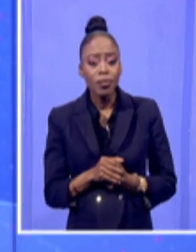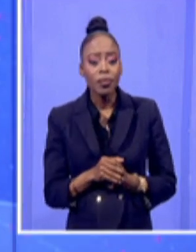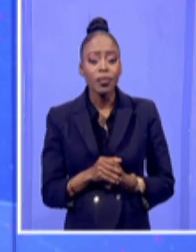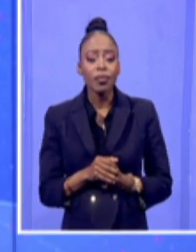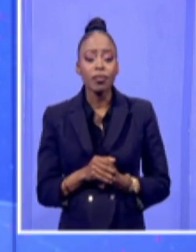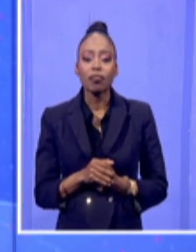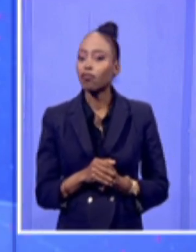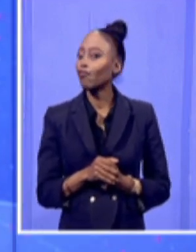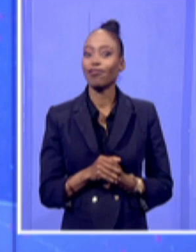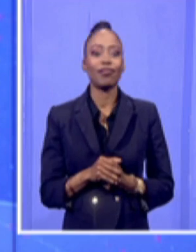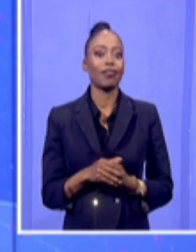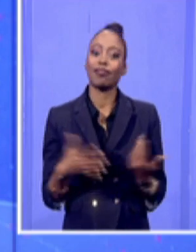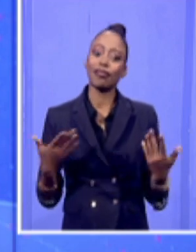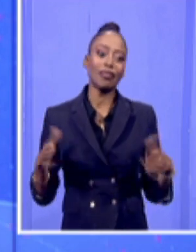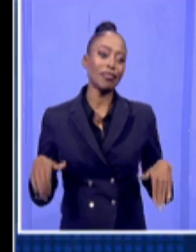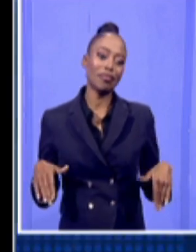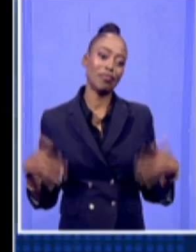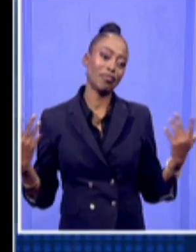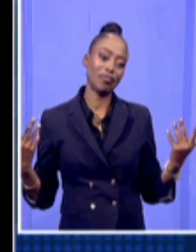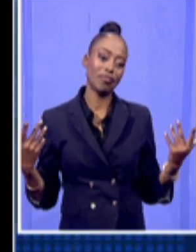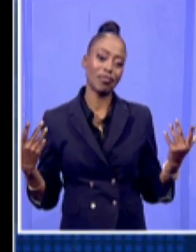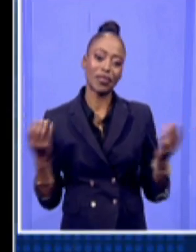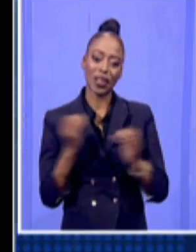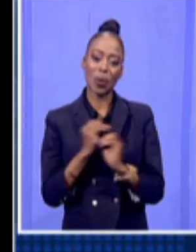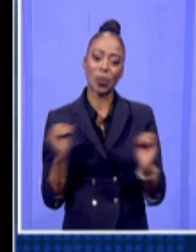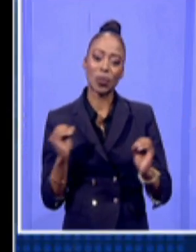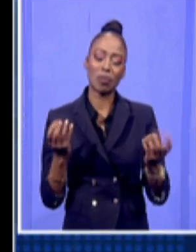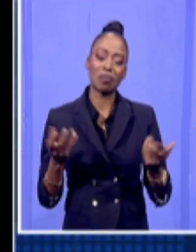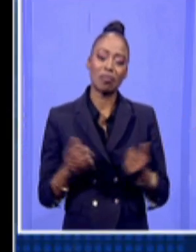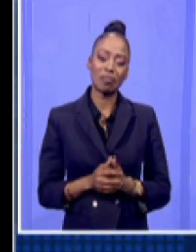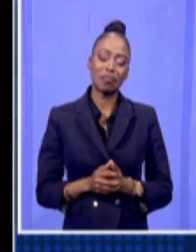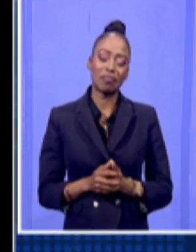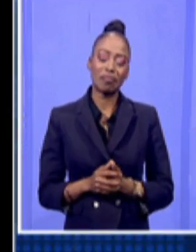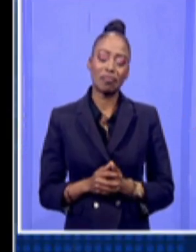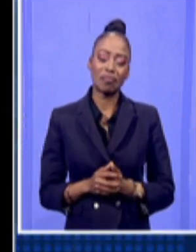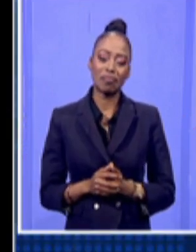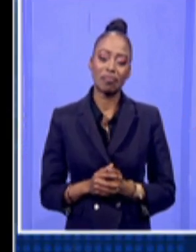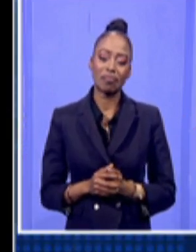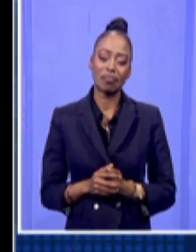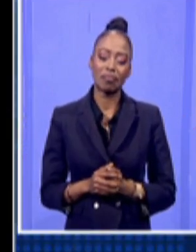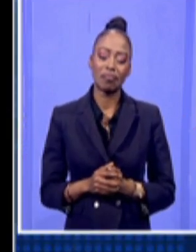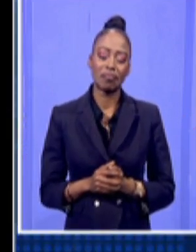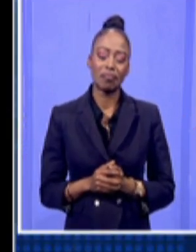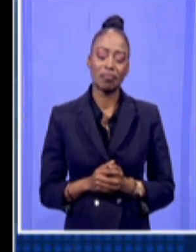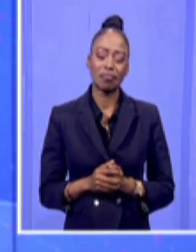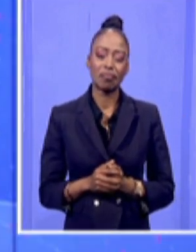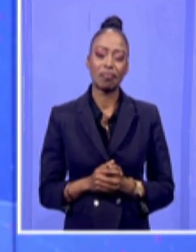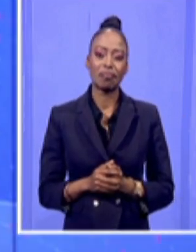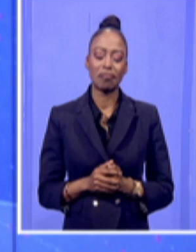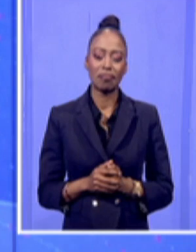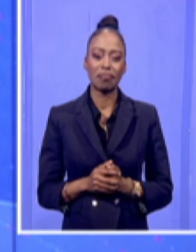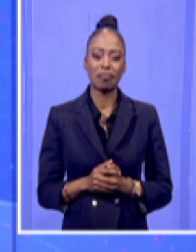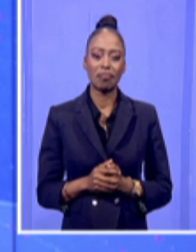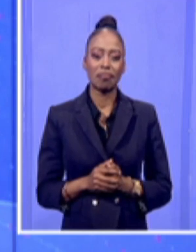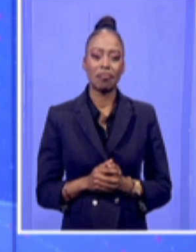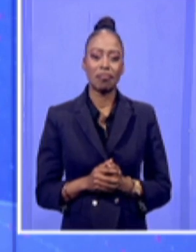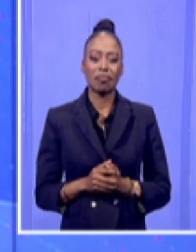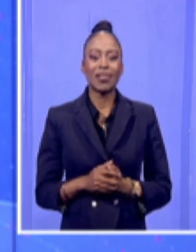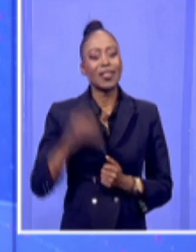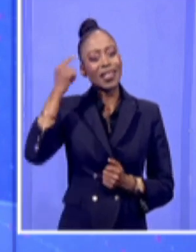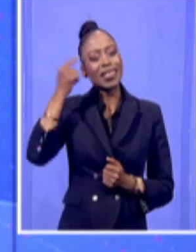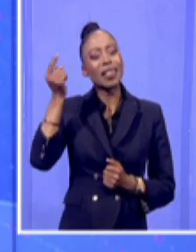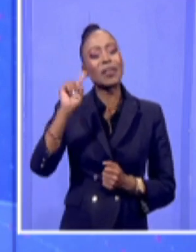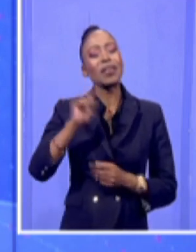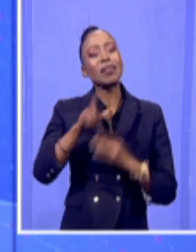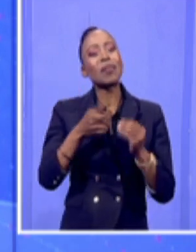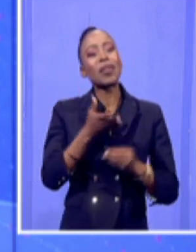No, I haven't been threatened or spoken to about any of that nature. Okay. What do you think this means